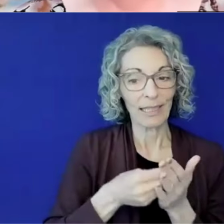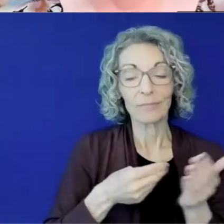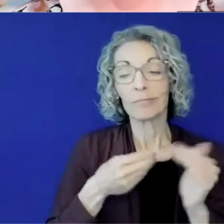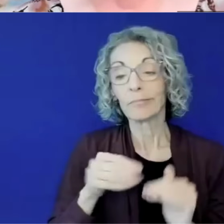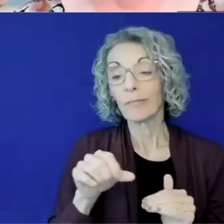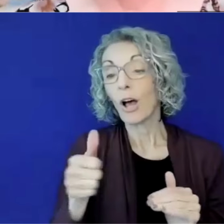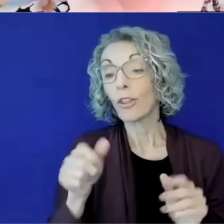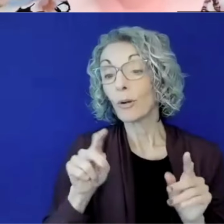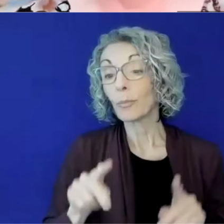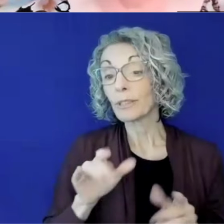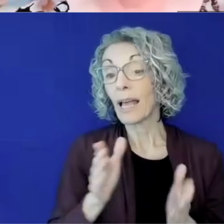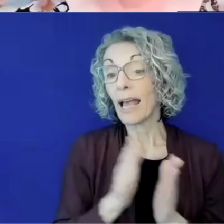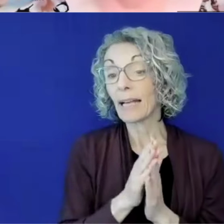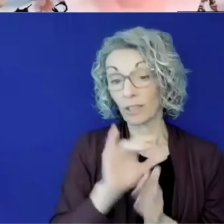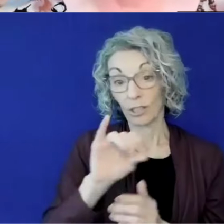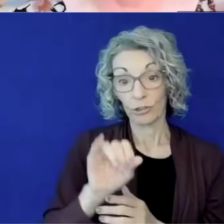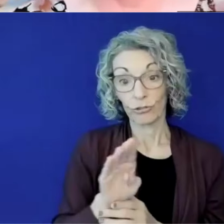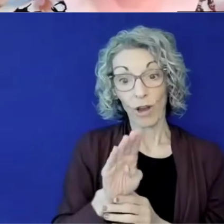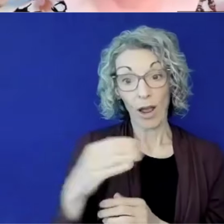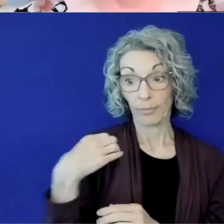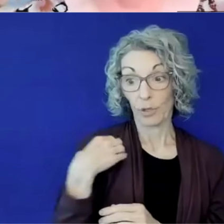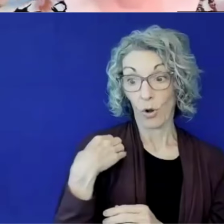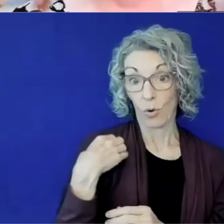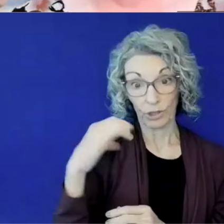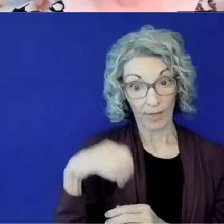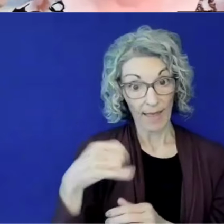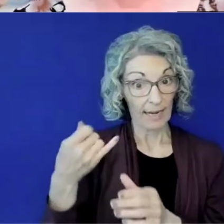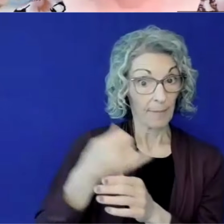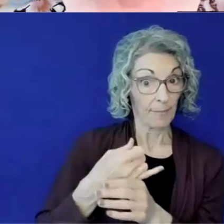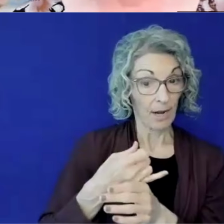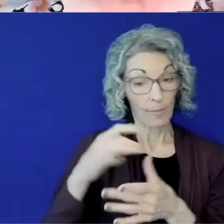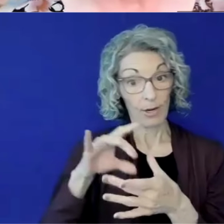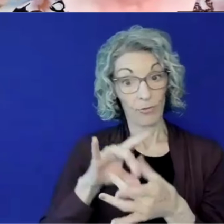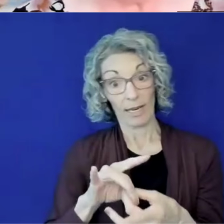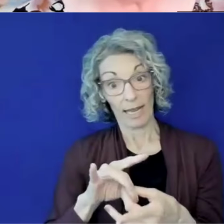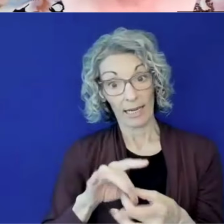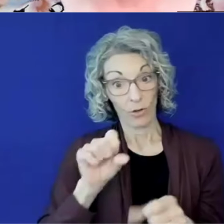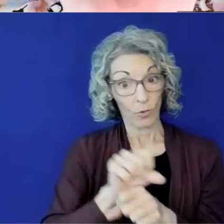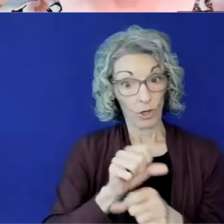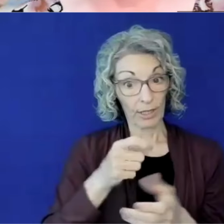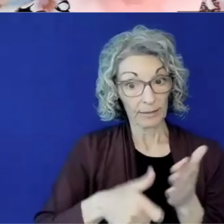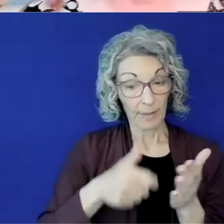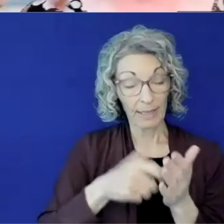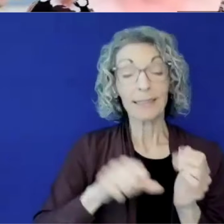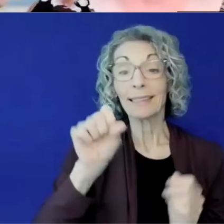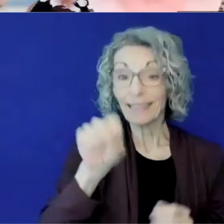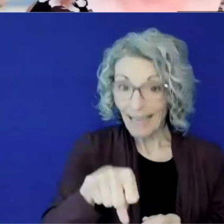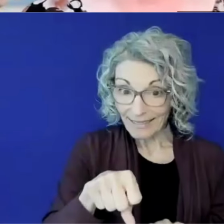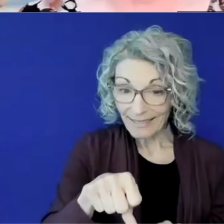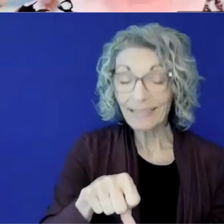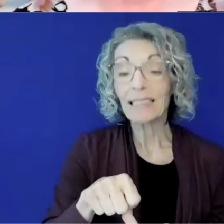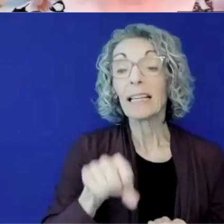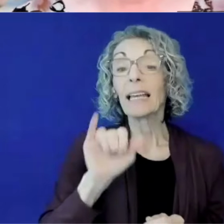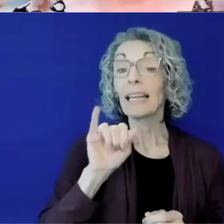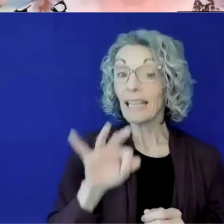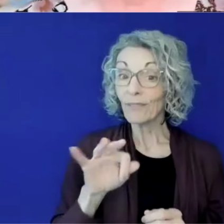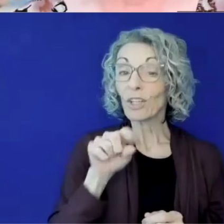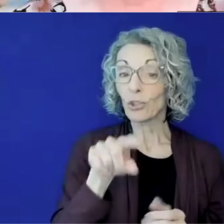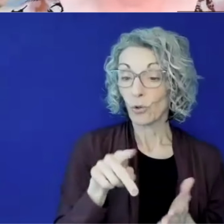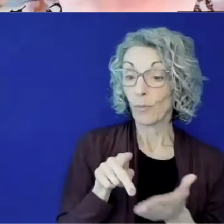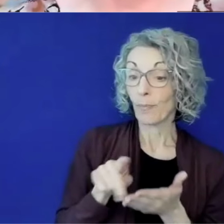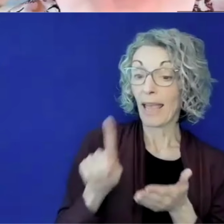job coaching is an impairment-related work expense. And a job coaching is an impairment-related work expense if you're paying